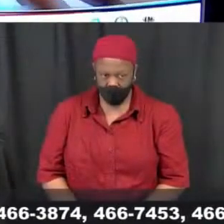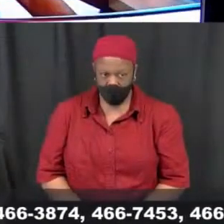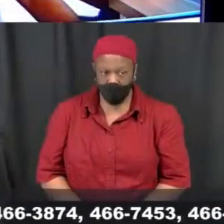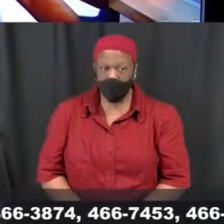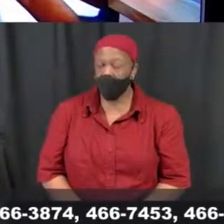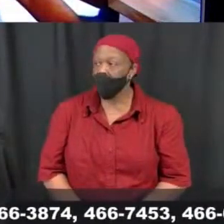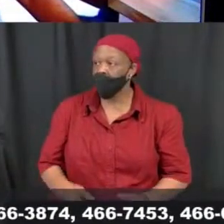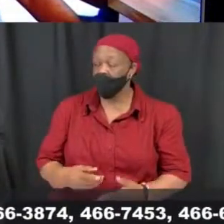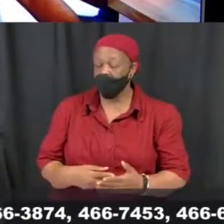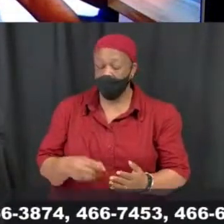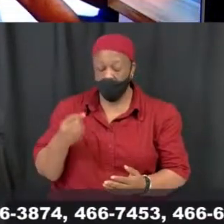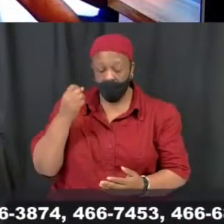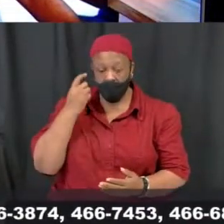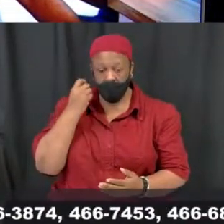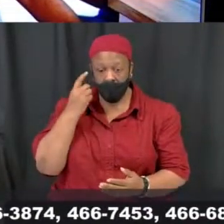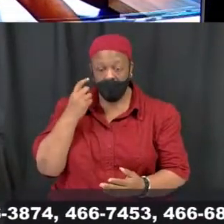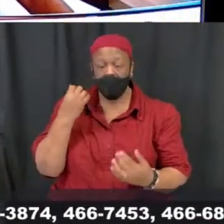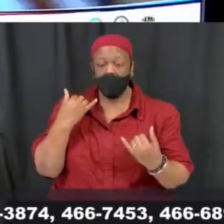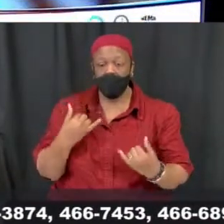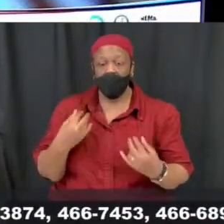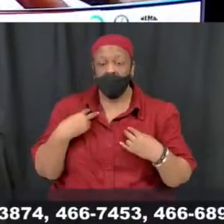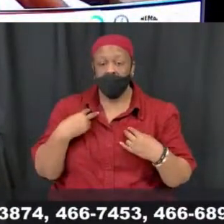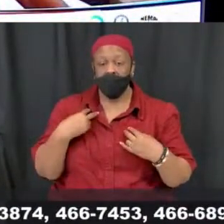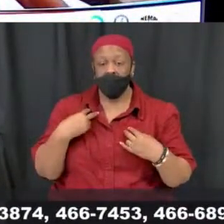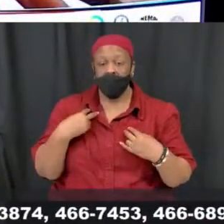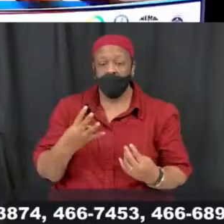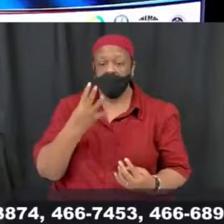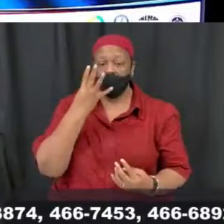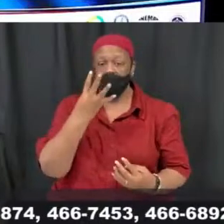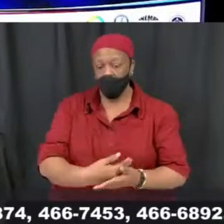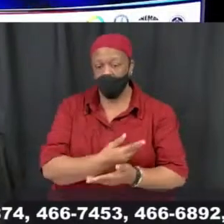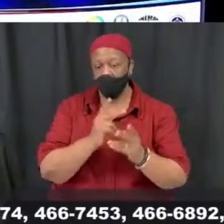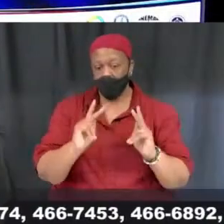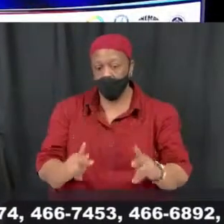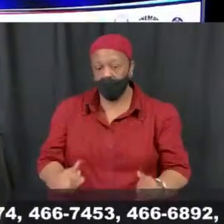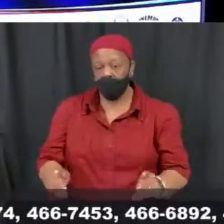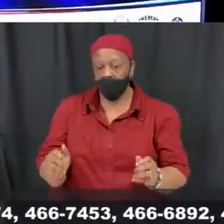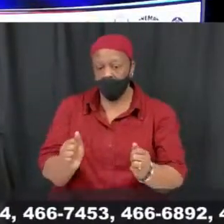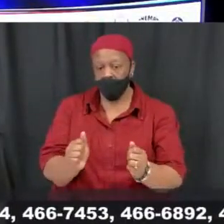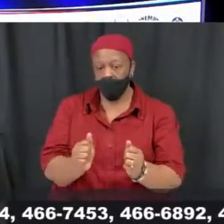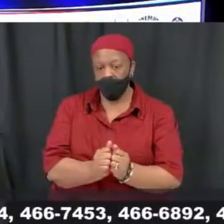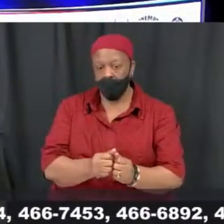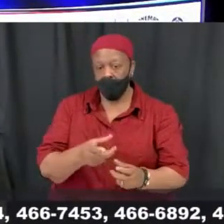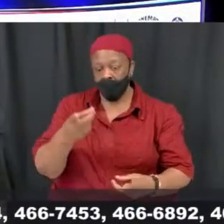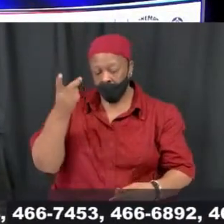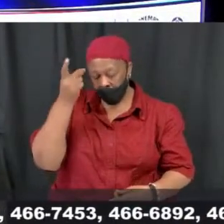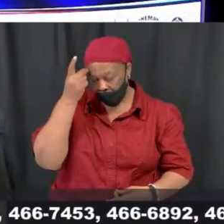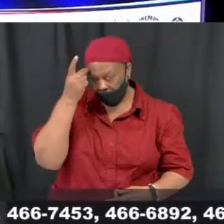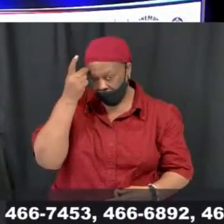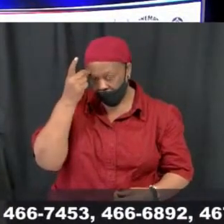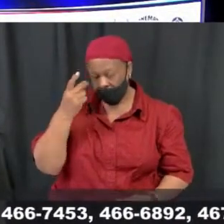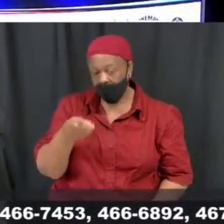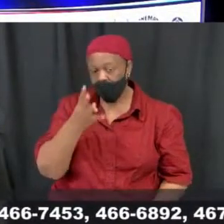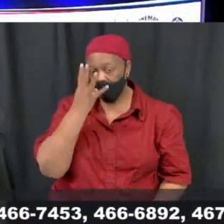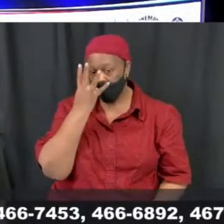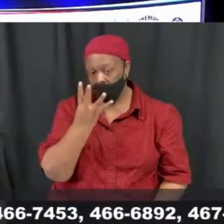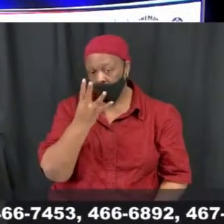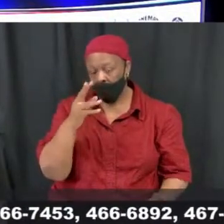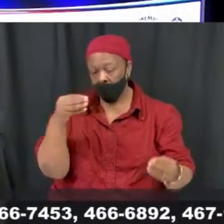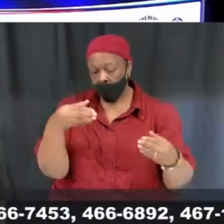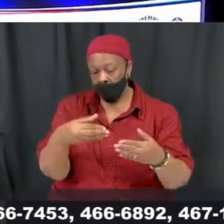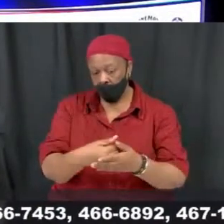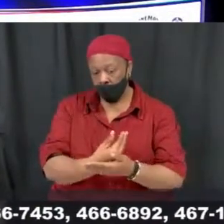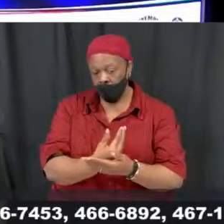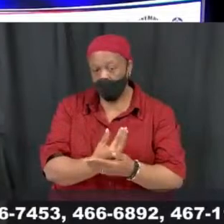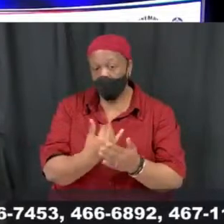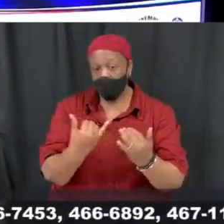Thank you very much, Dr. Laws. I now invite Superintendent Cromwell Henry to present us with his